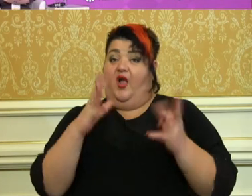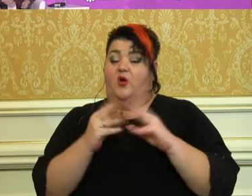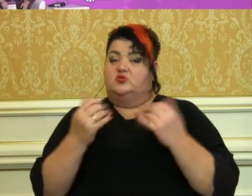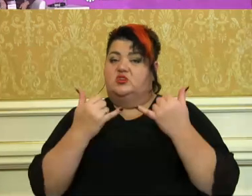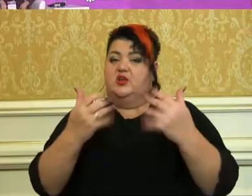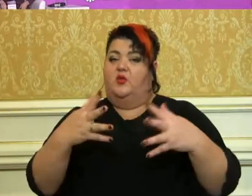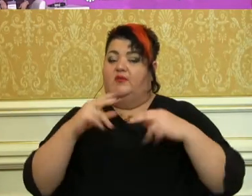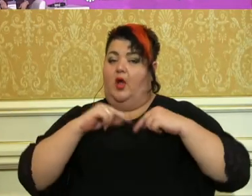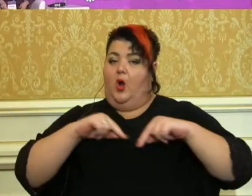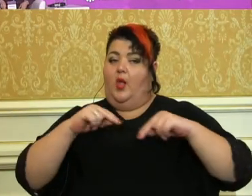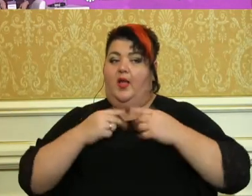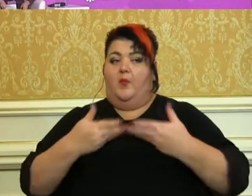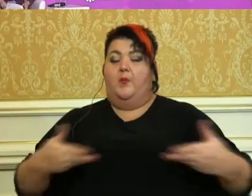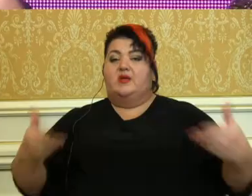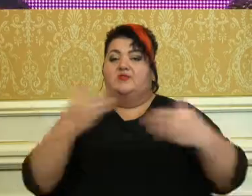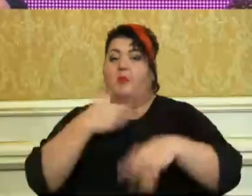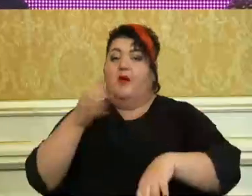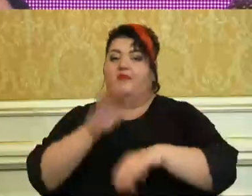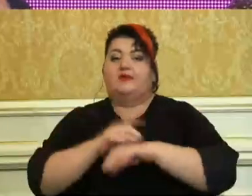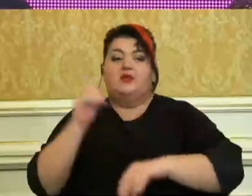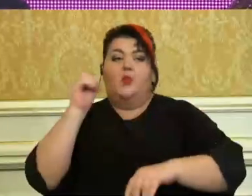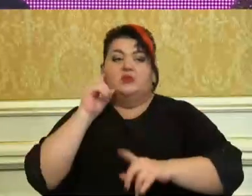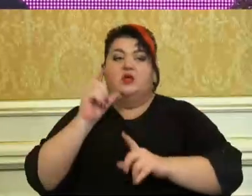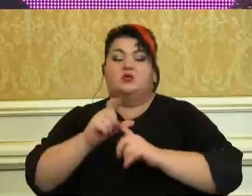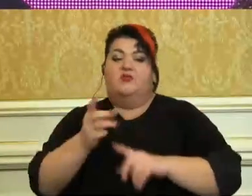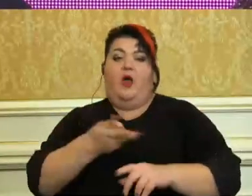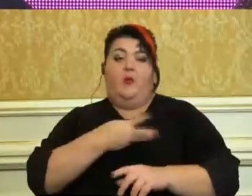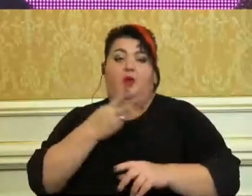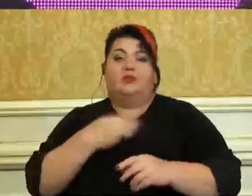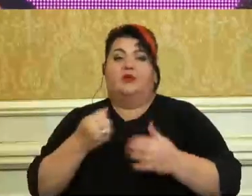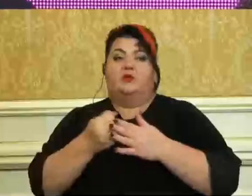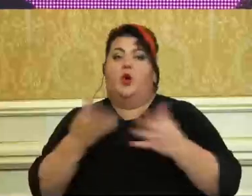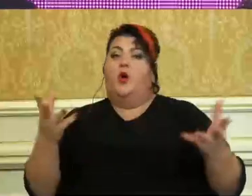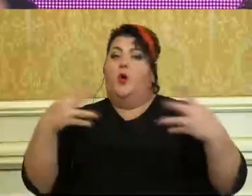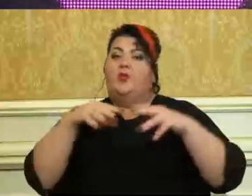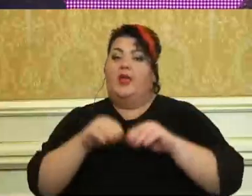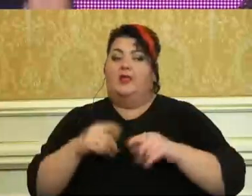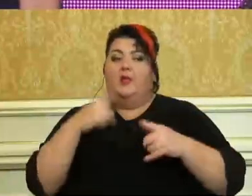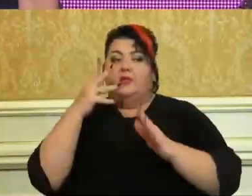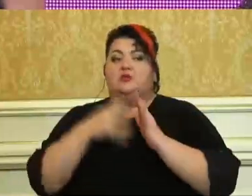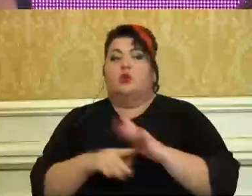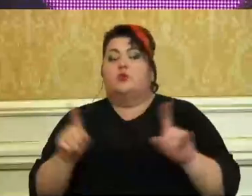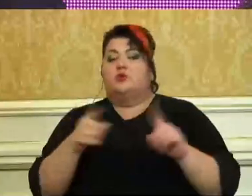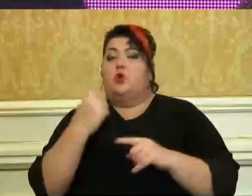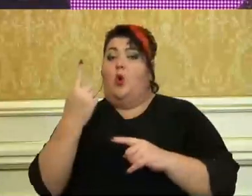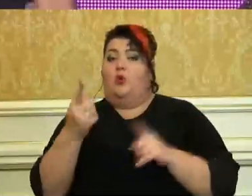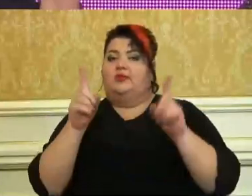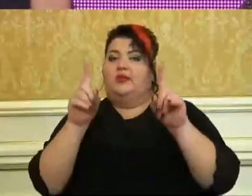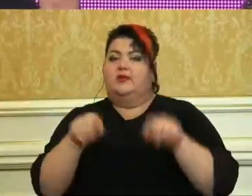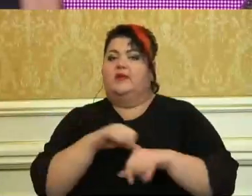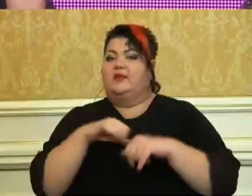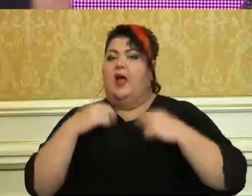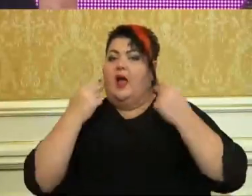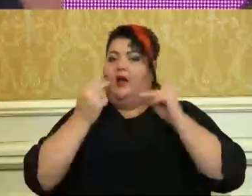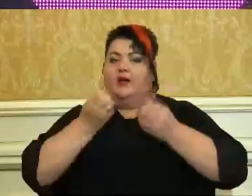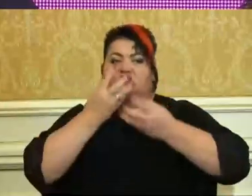So, dear colleagues, in fact, we are talking about the motivation ideas. We understand that